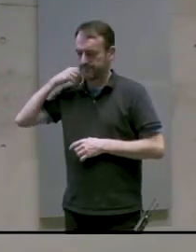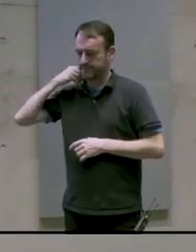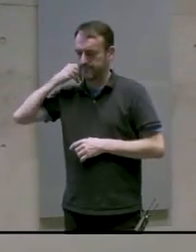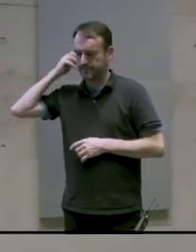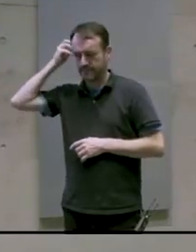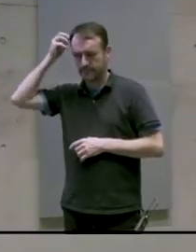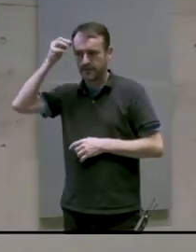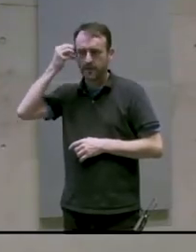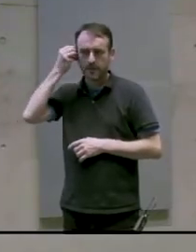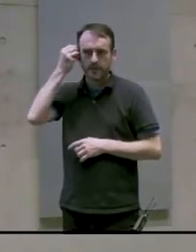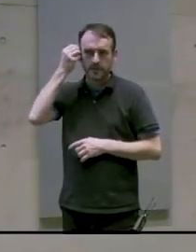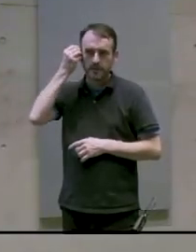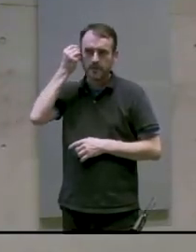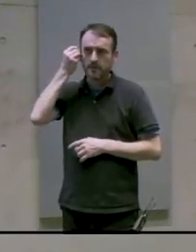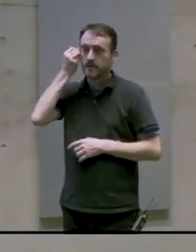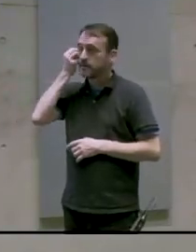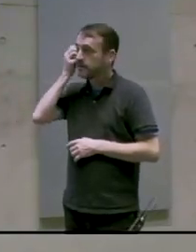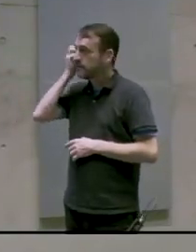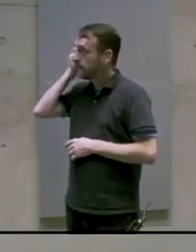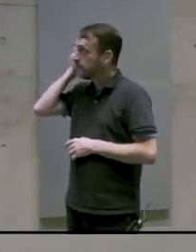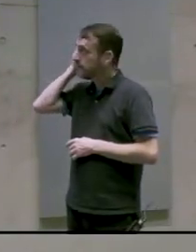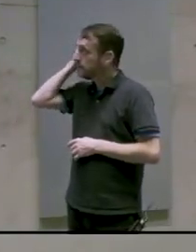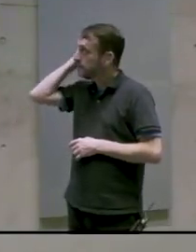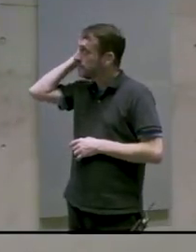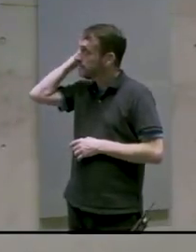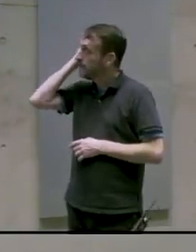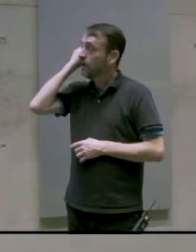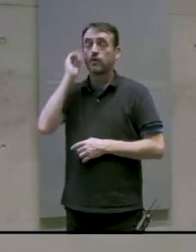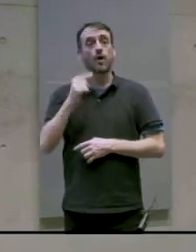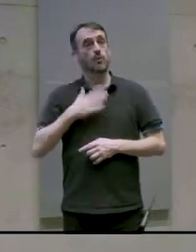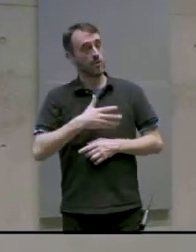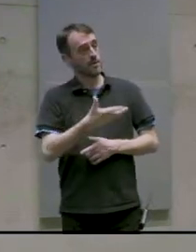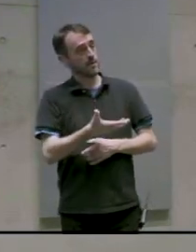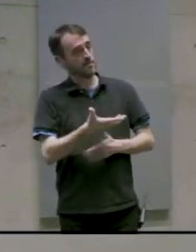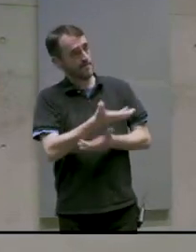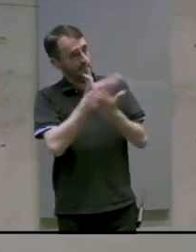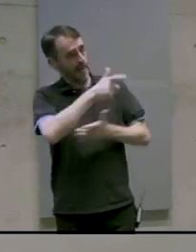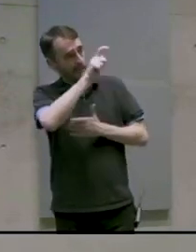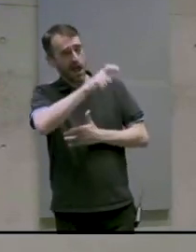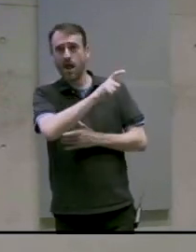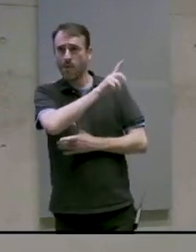past. Anyway, keep the player immersed.